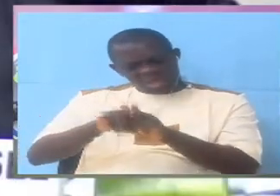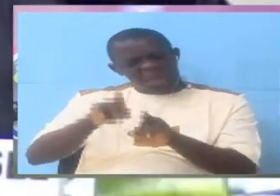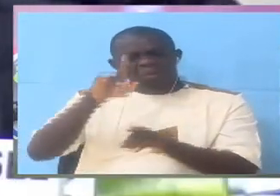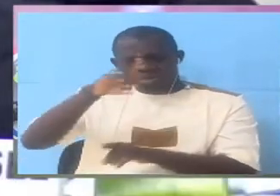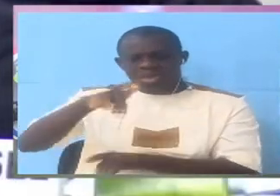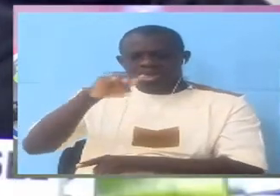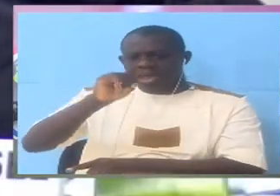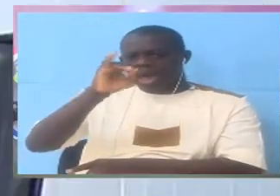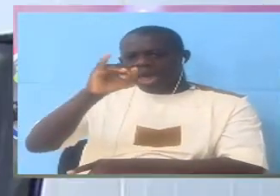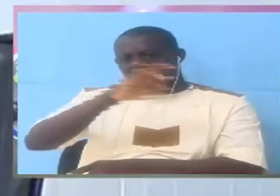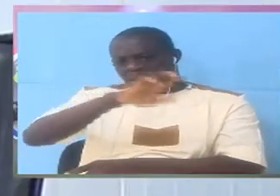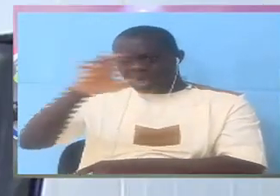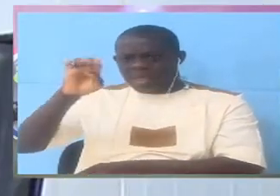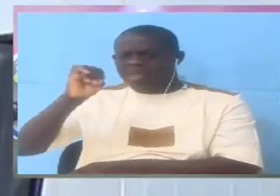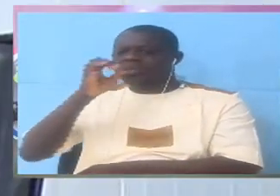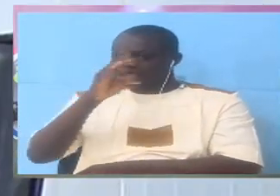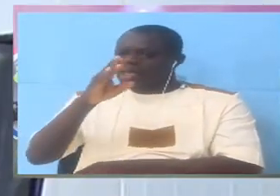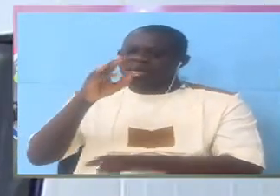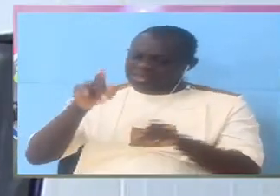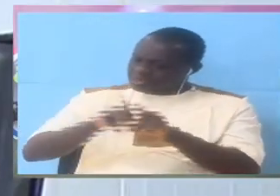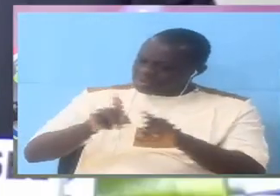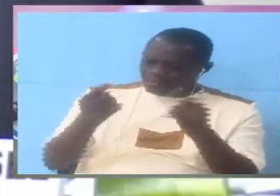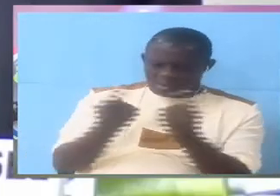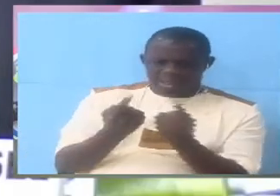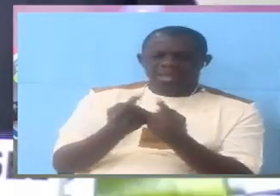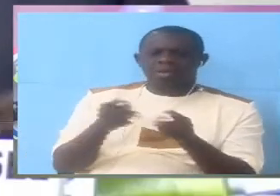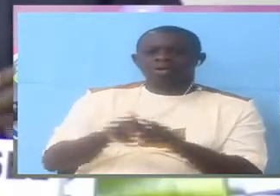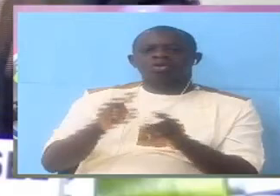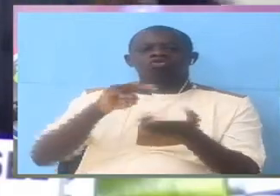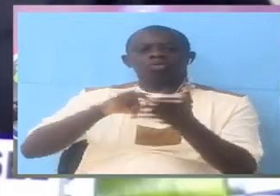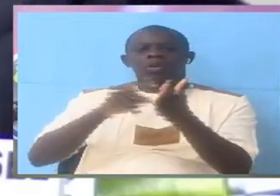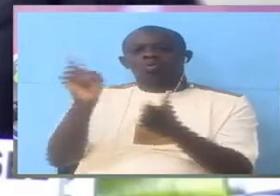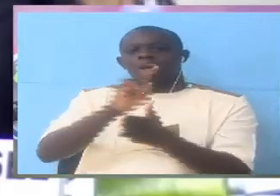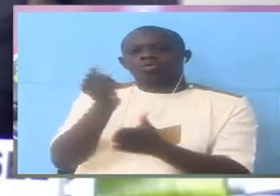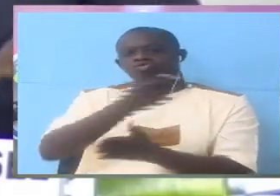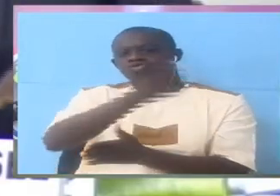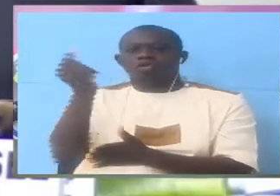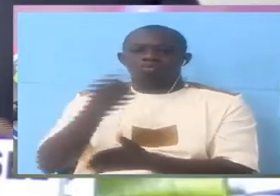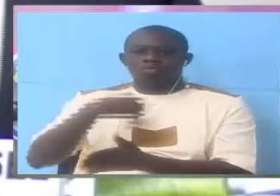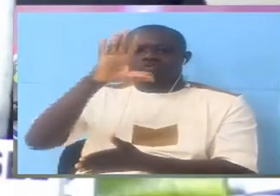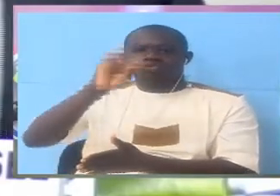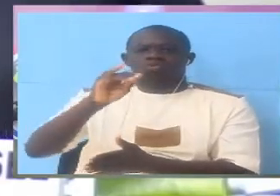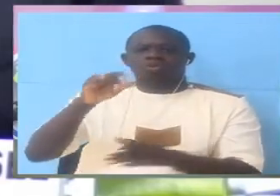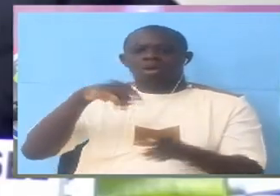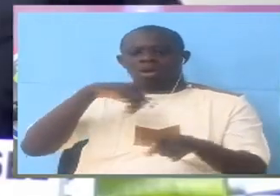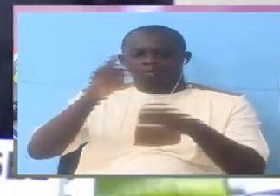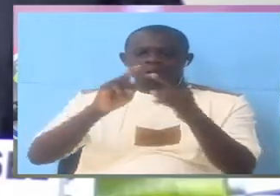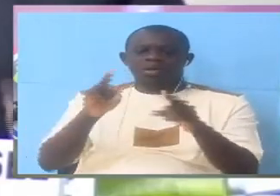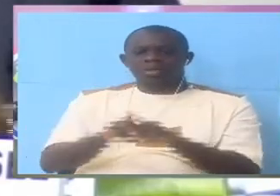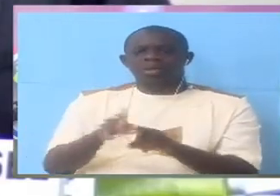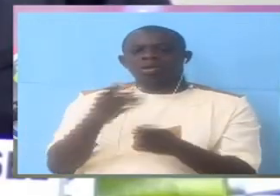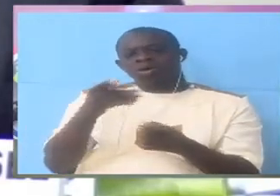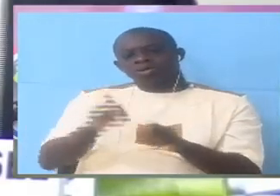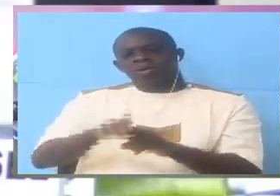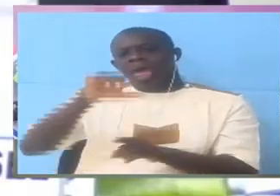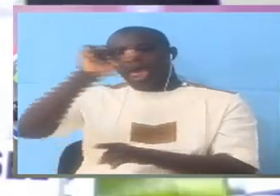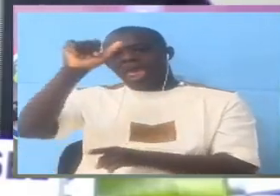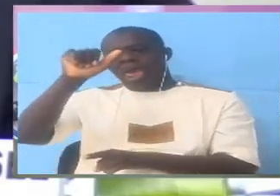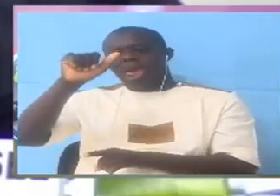so. So what you guys were doing was playing good cop and bad cop. They would